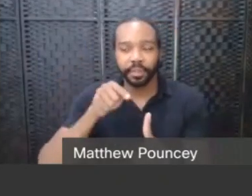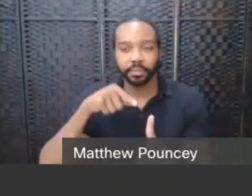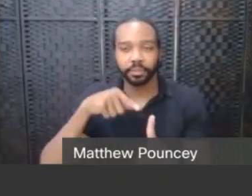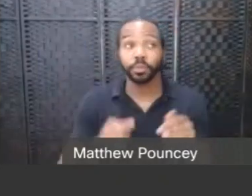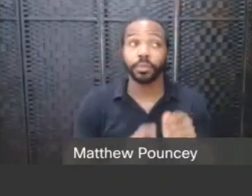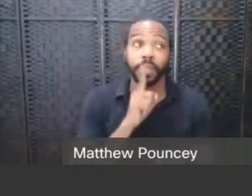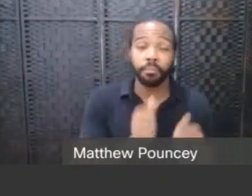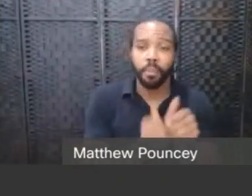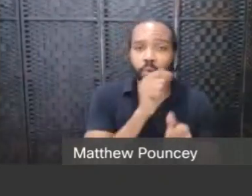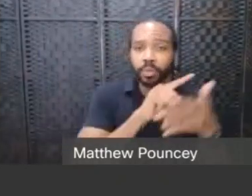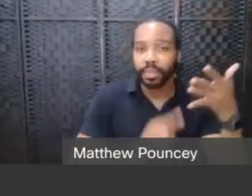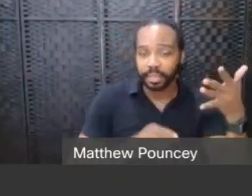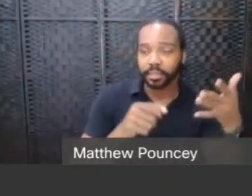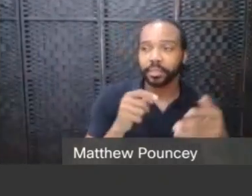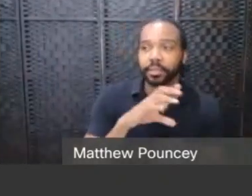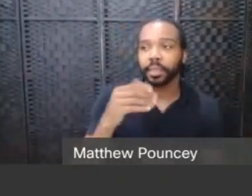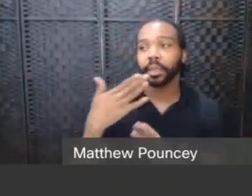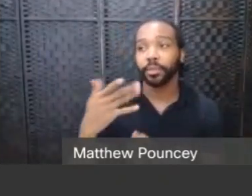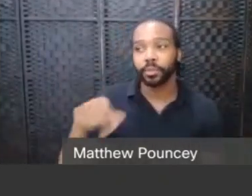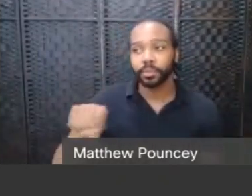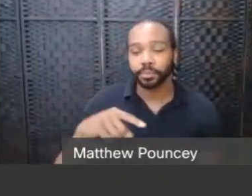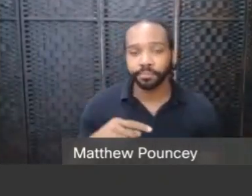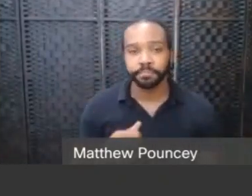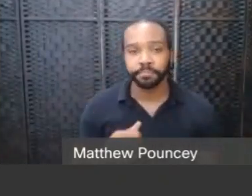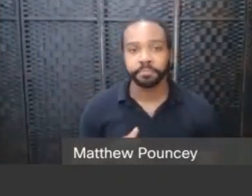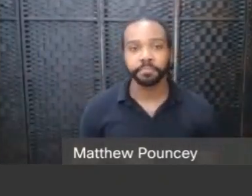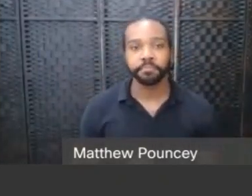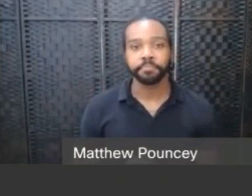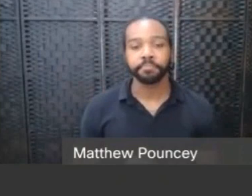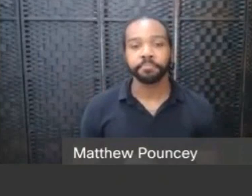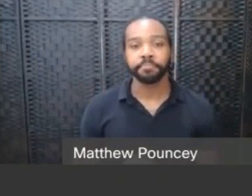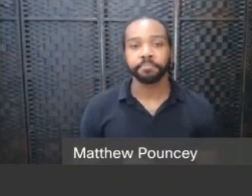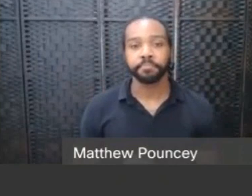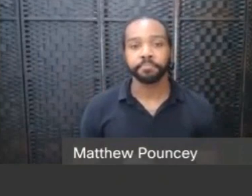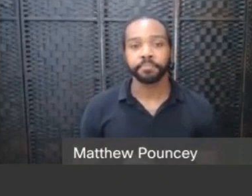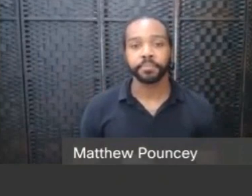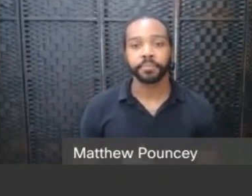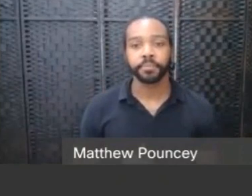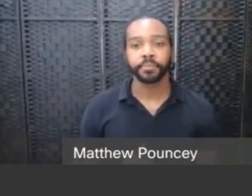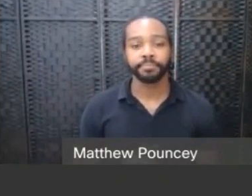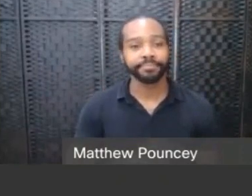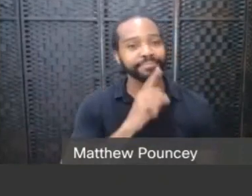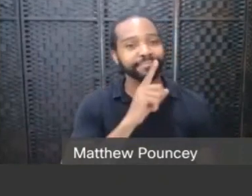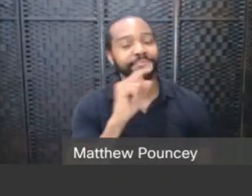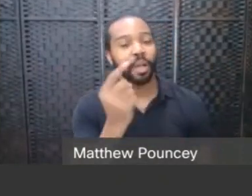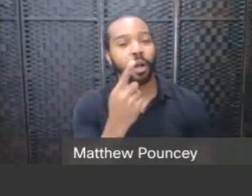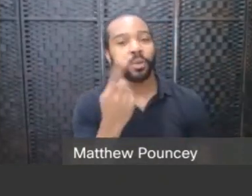most of this. And we thank you guys. Uh, Yeah, we're always happy to help.